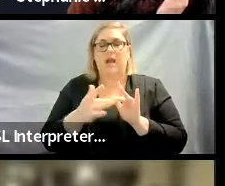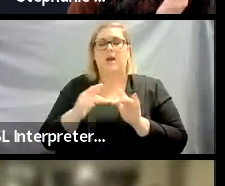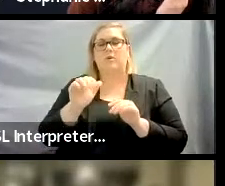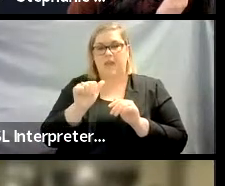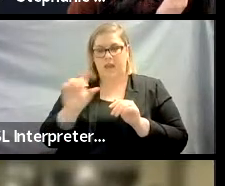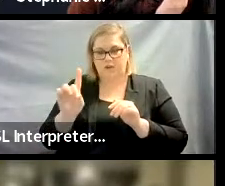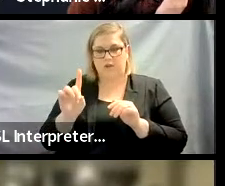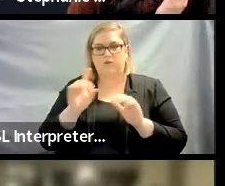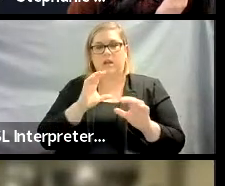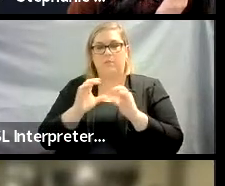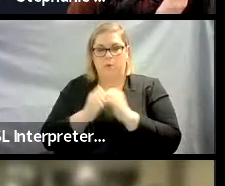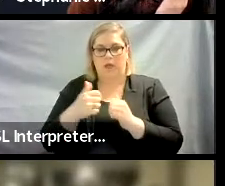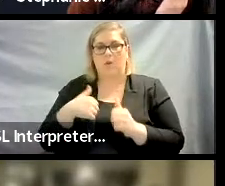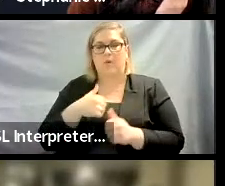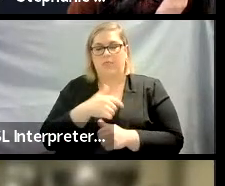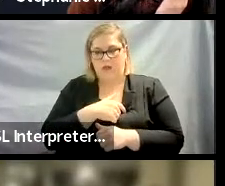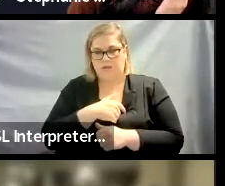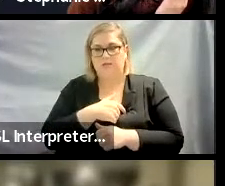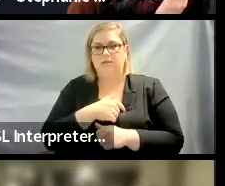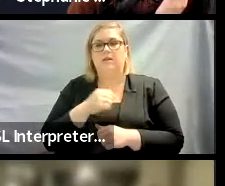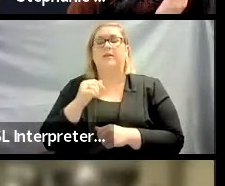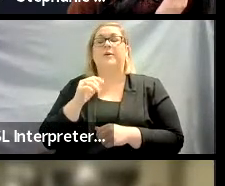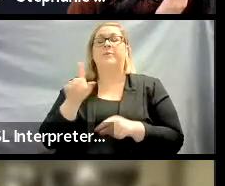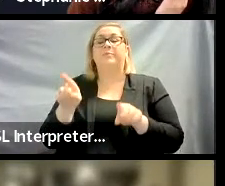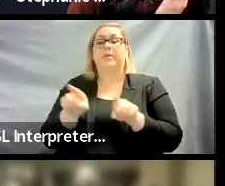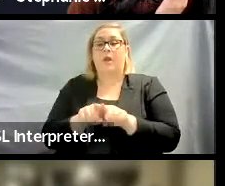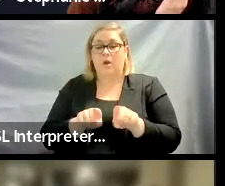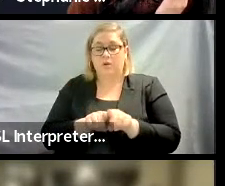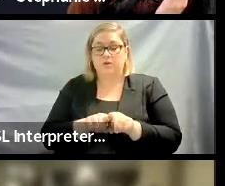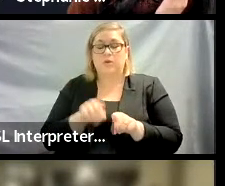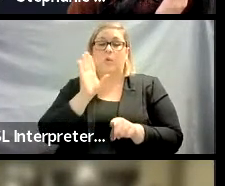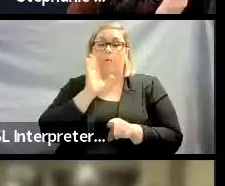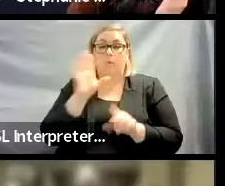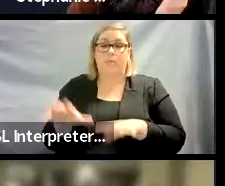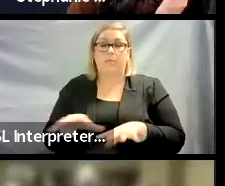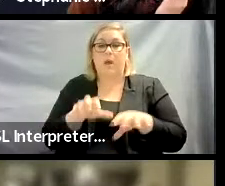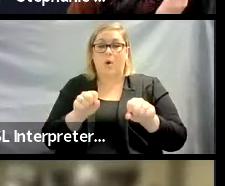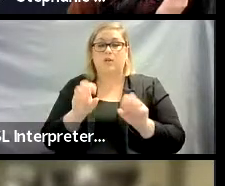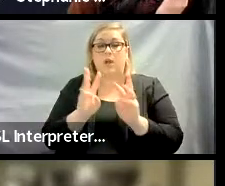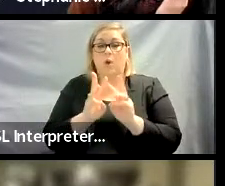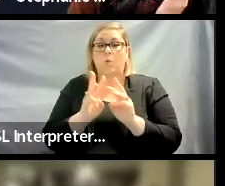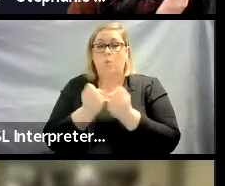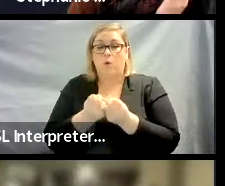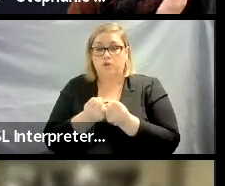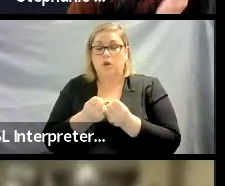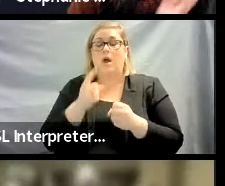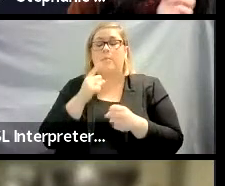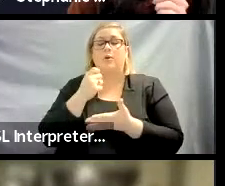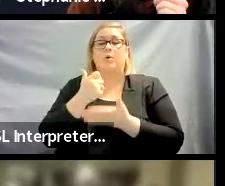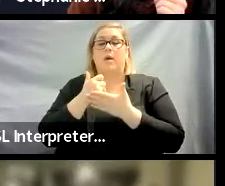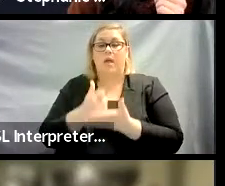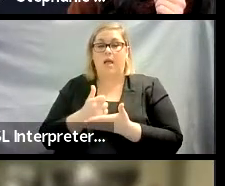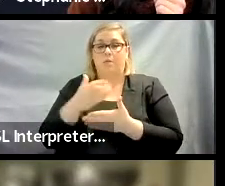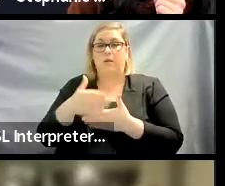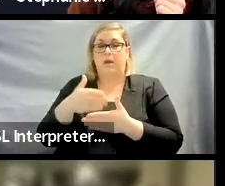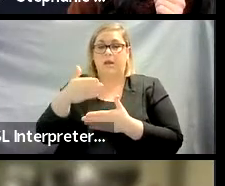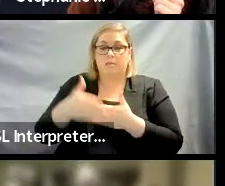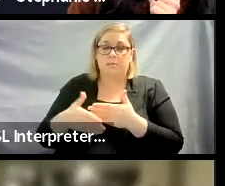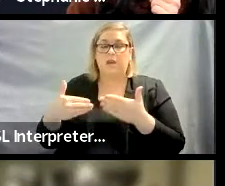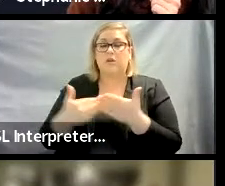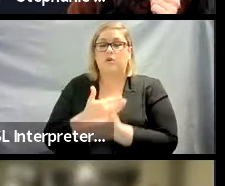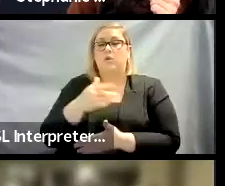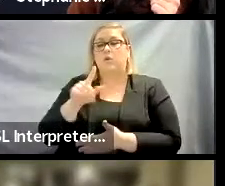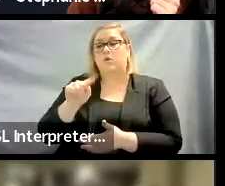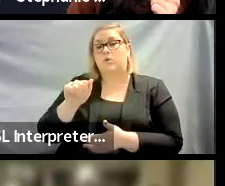will communicate with us. In addition to that, we will be hosting a workshop to help complete new tax